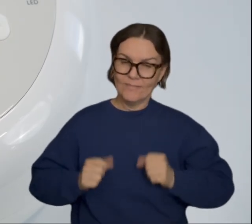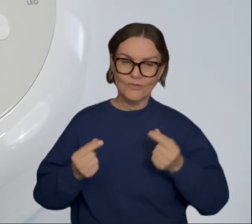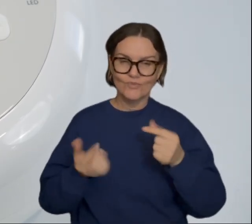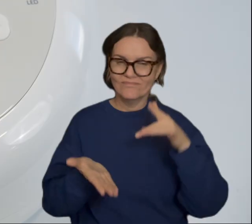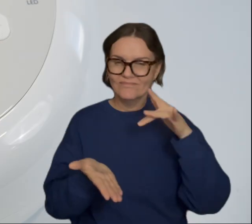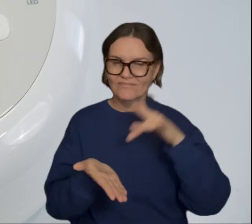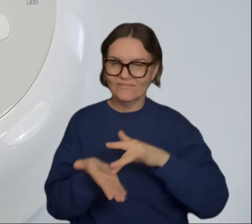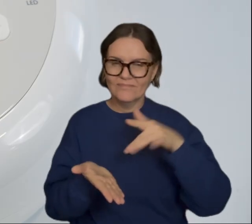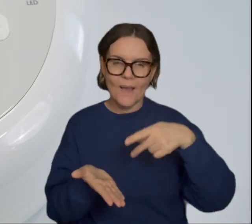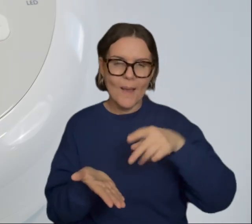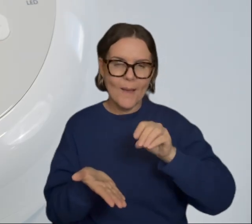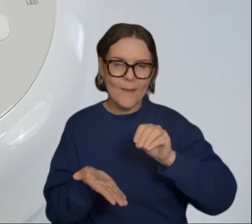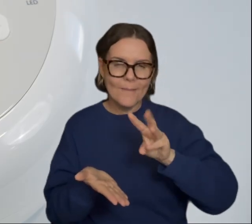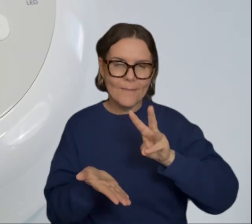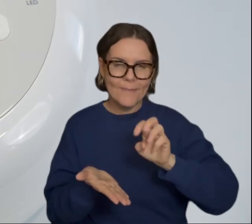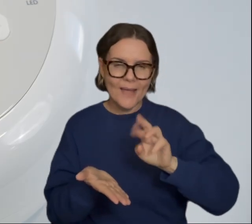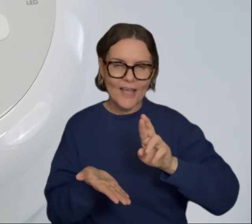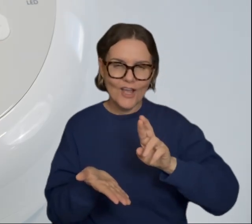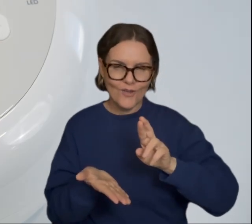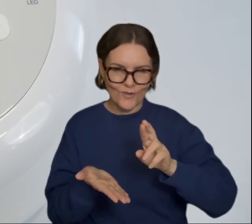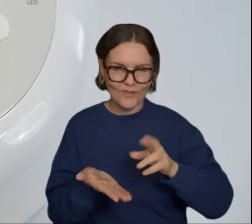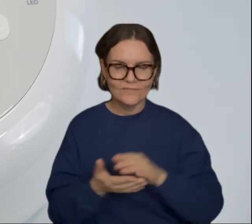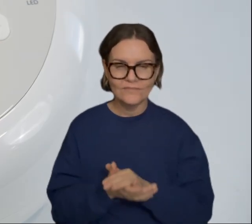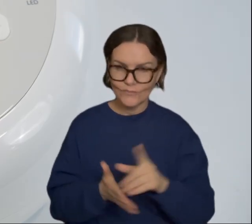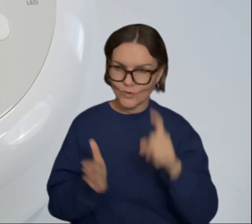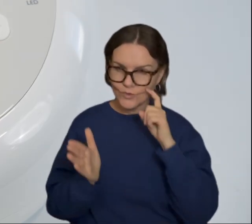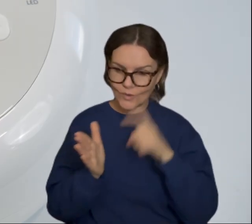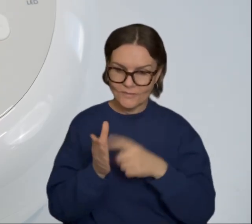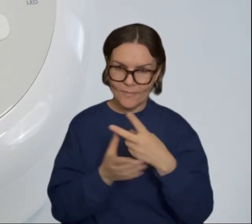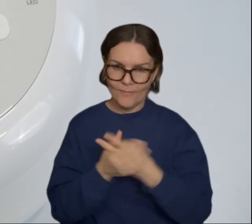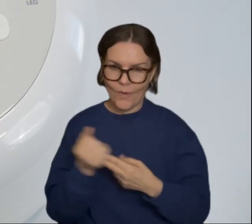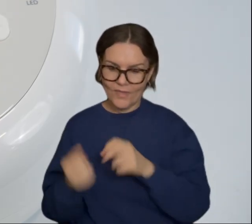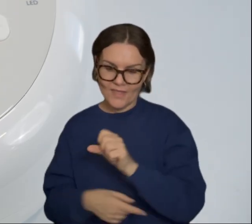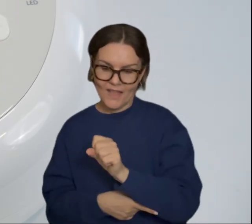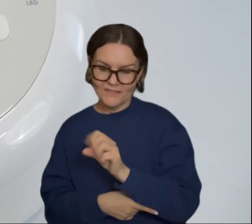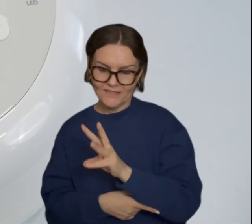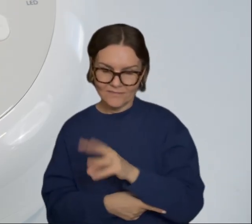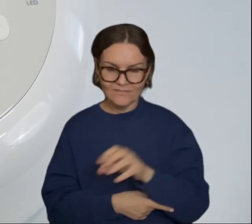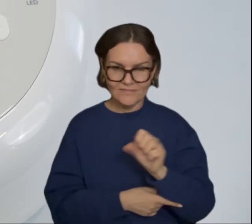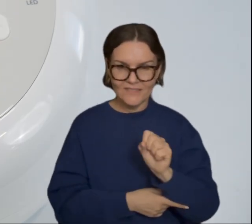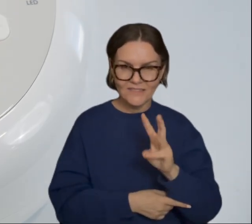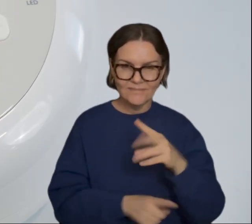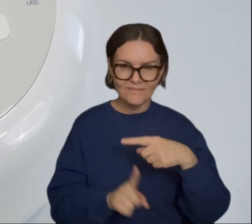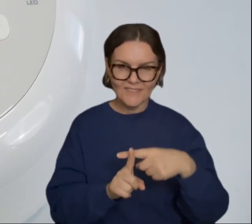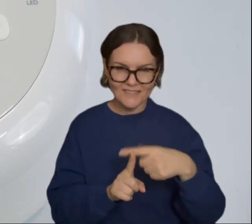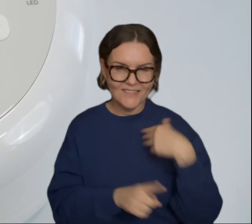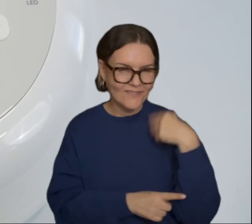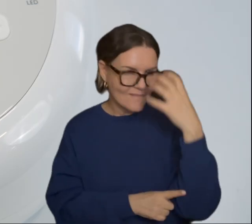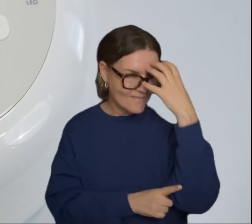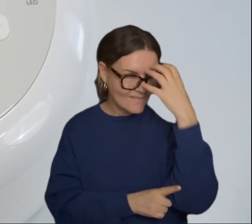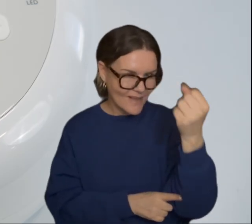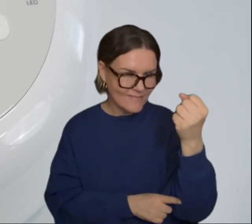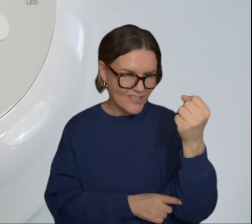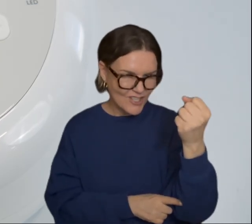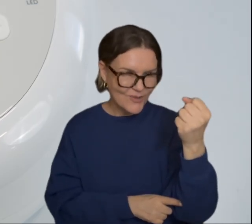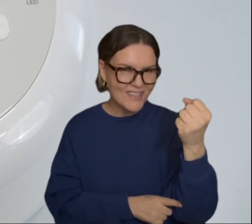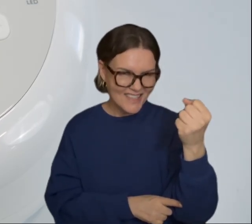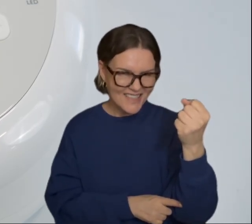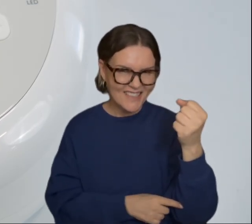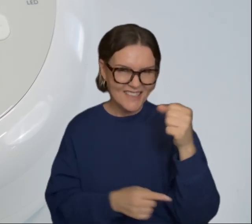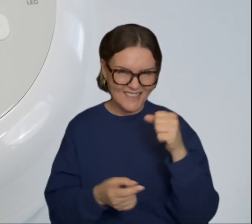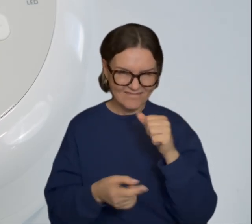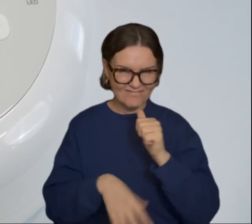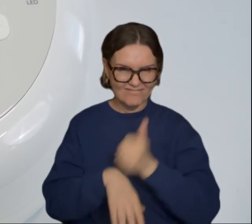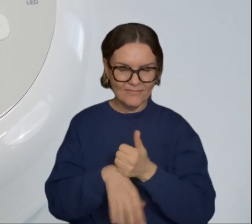all you need to do is push that power button. One thing you'll notice is that the S6 and the S6 Plus both have a memory, so they